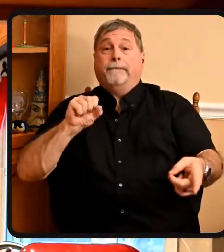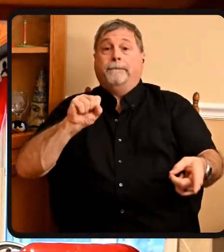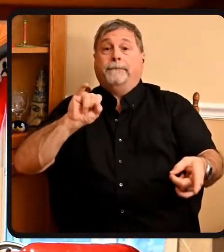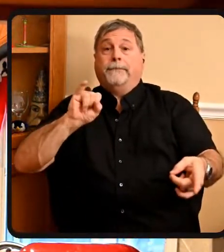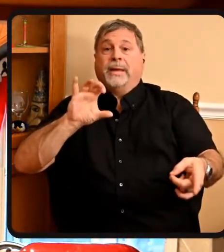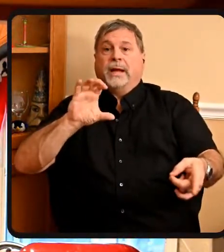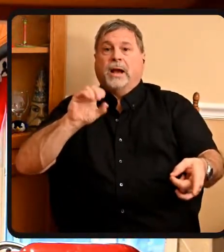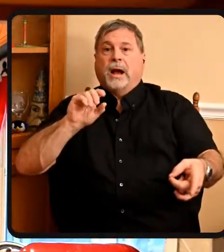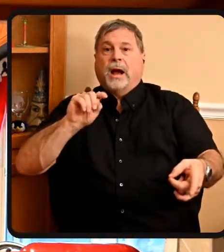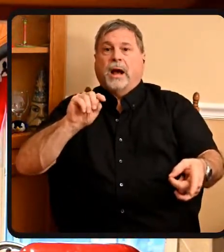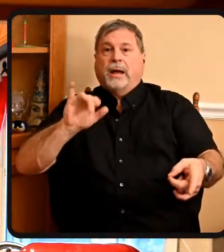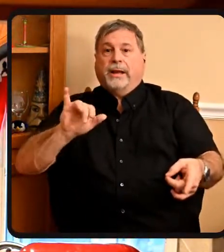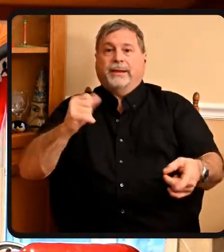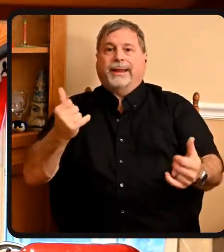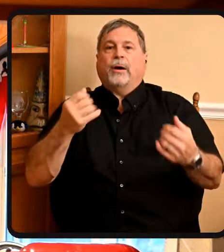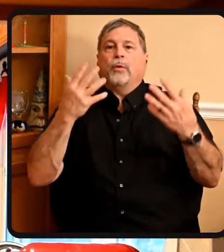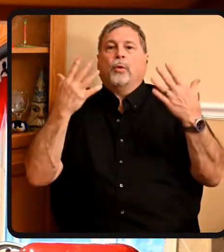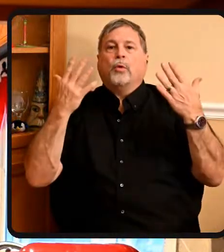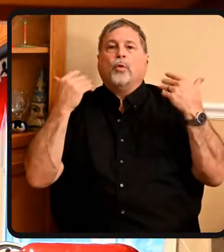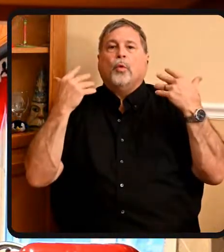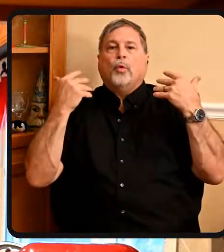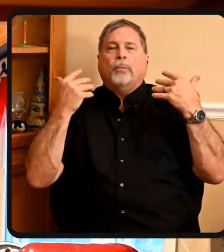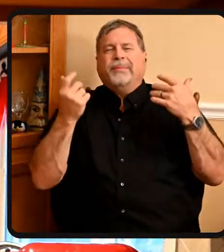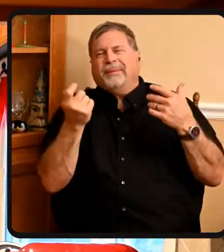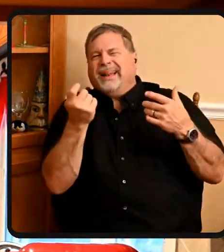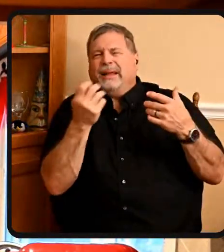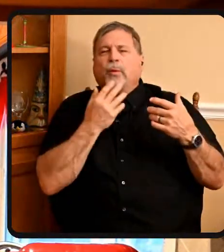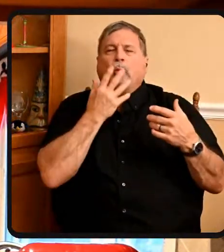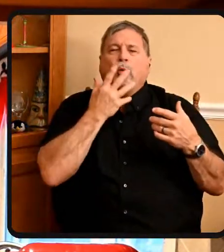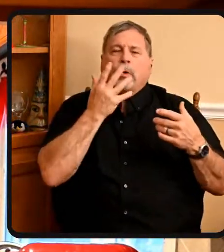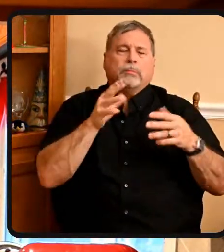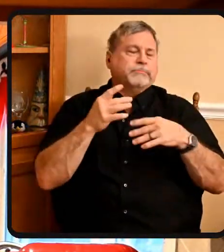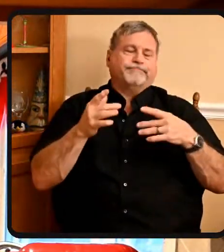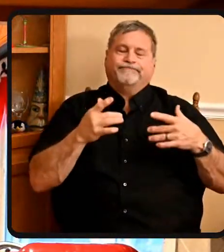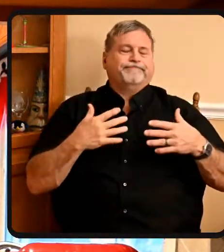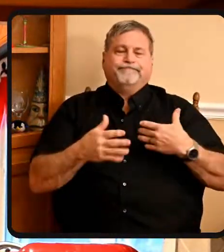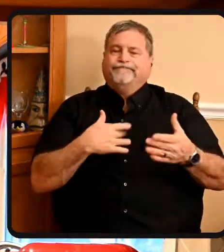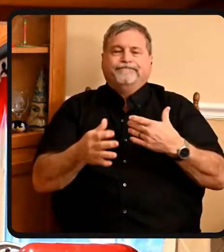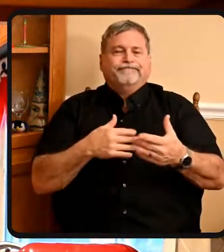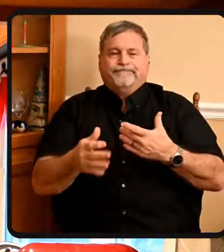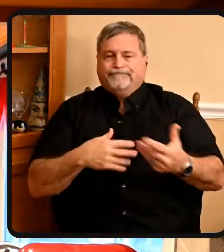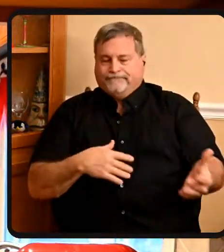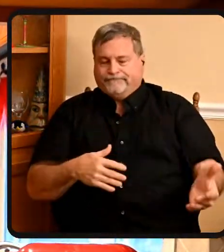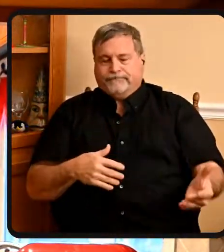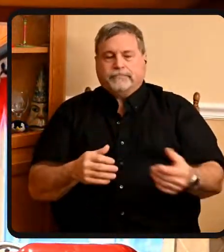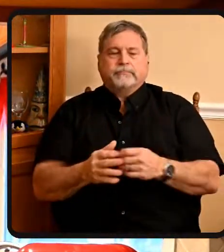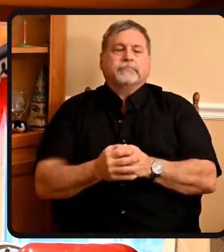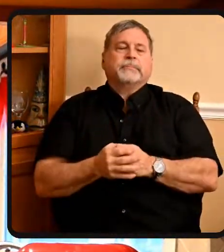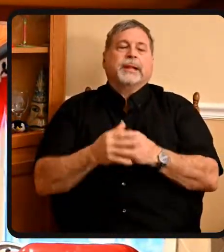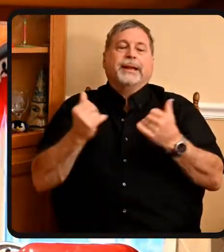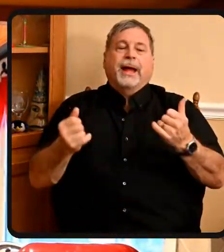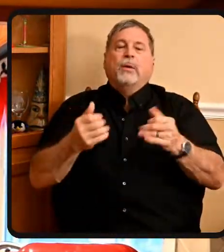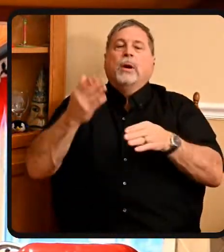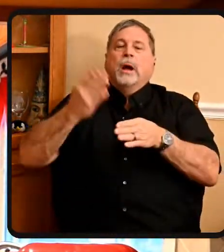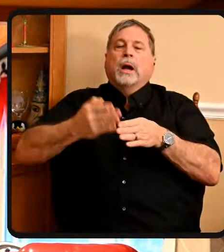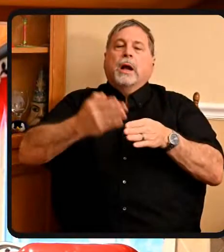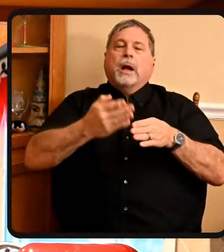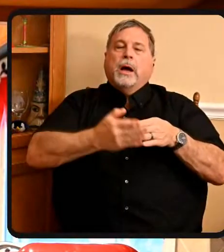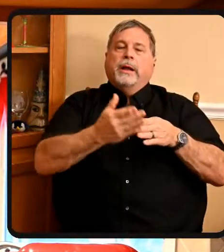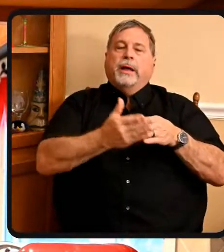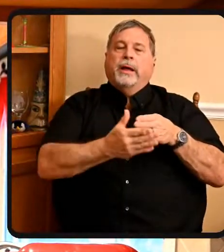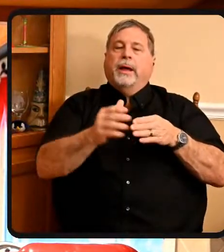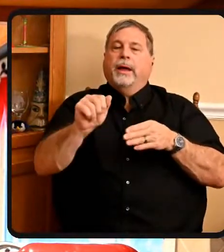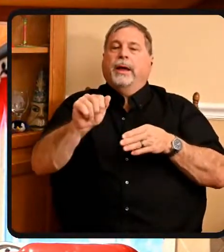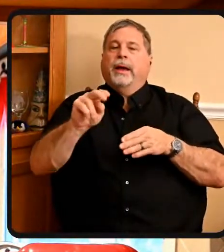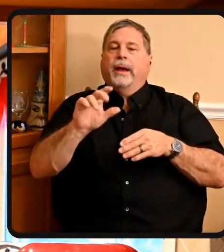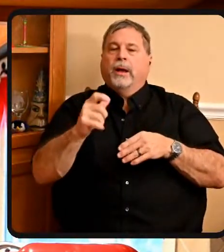Okay, the biscotti is now cooled. Might be just a little bit warm, but we're not worried about that. We're going to take and we're going to cut